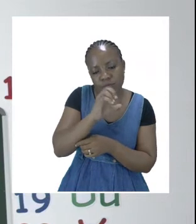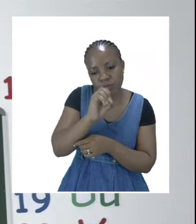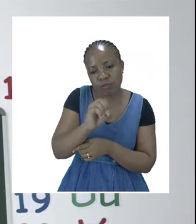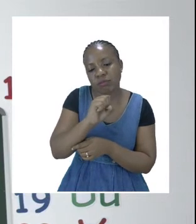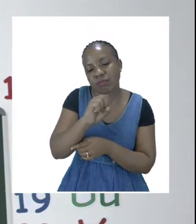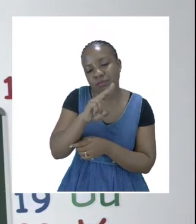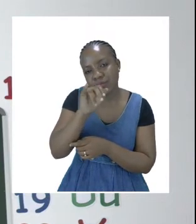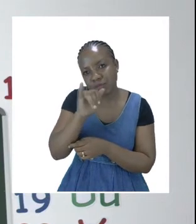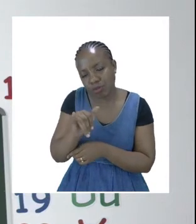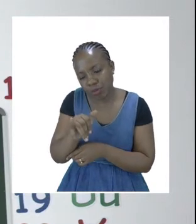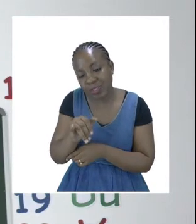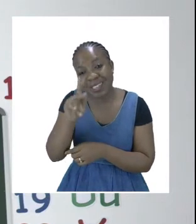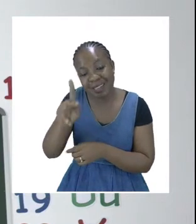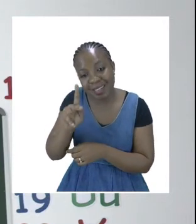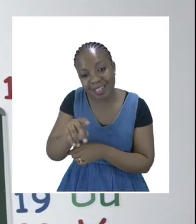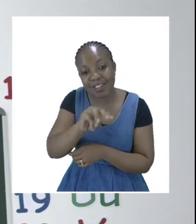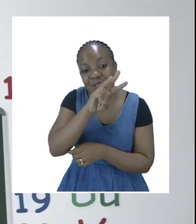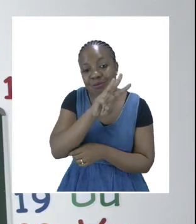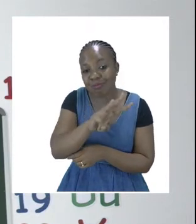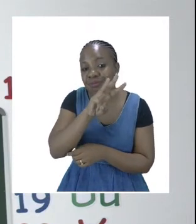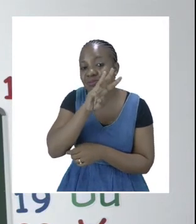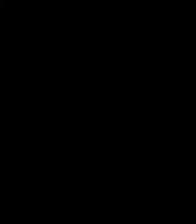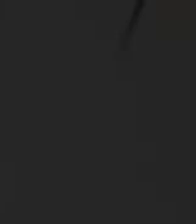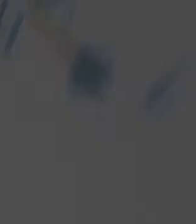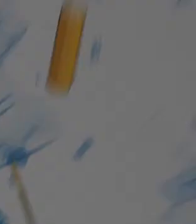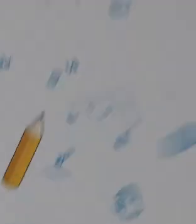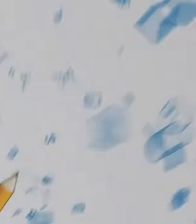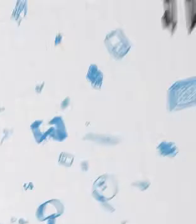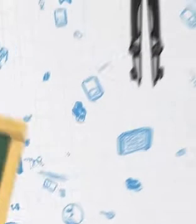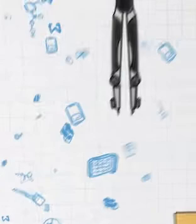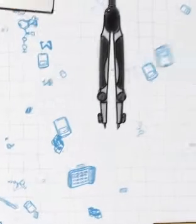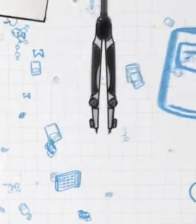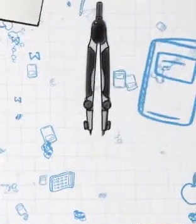our website, Zoshi Online.